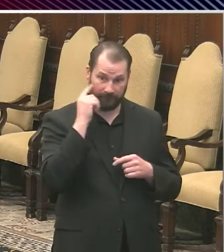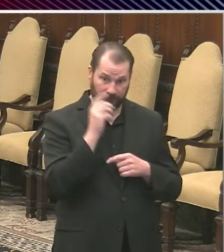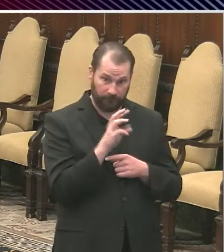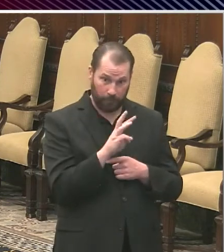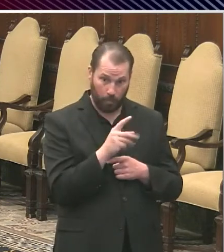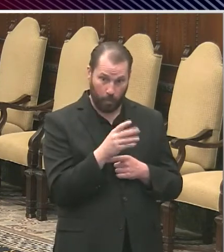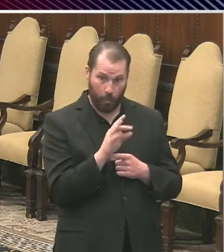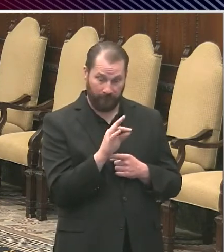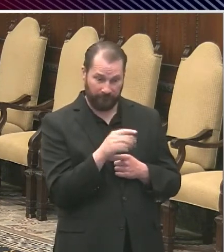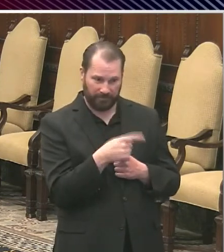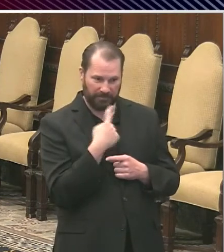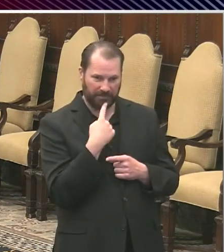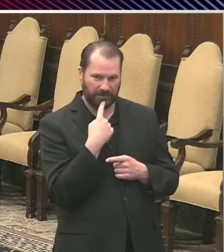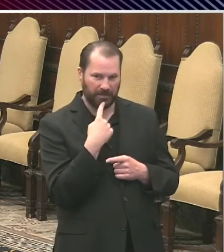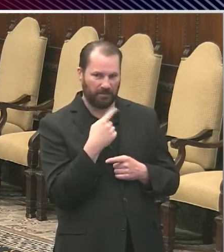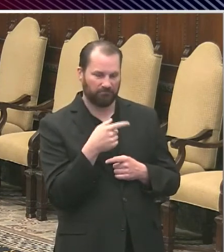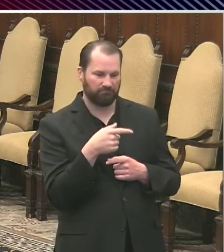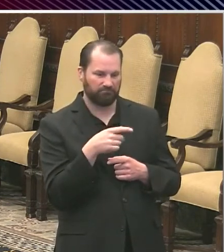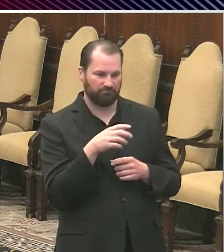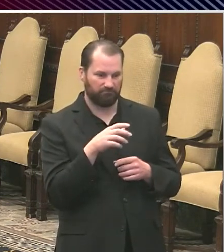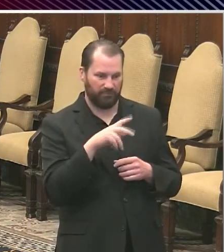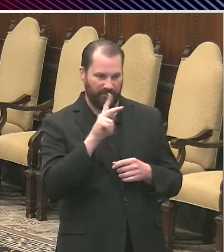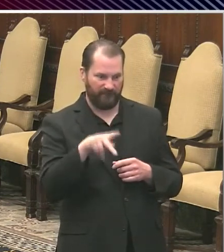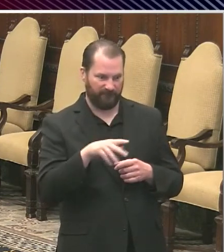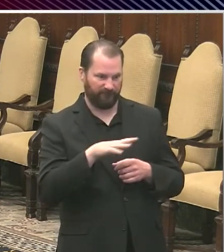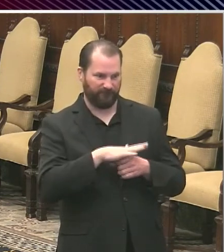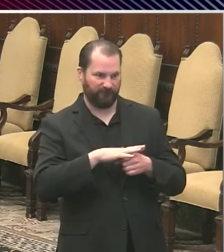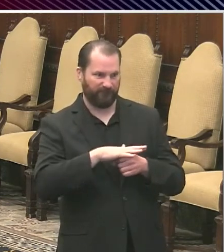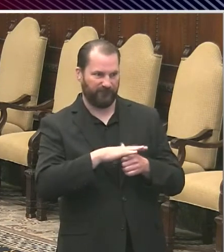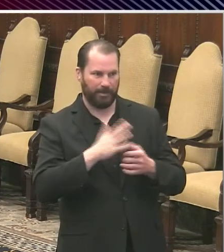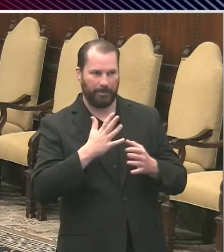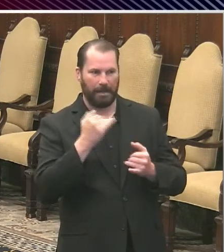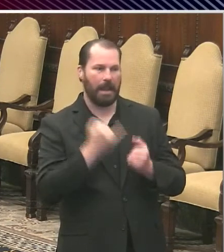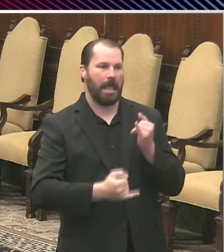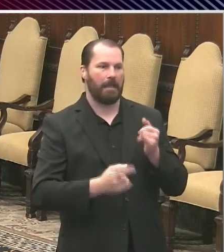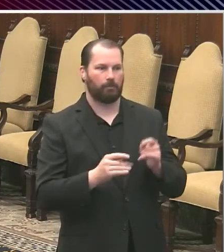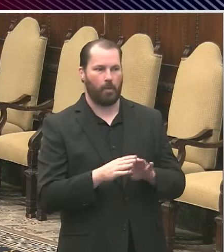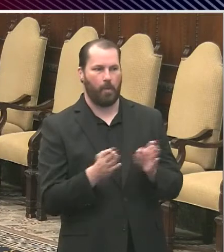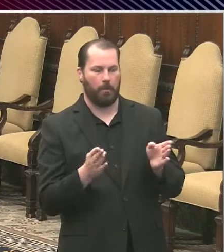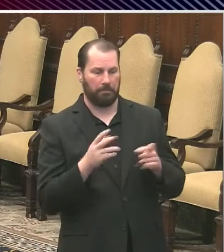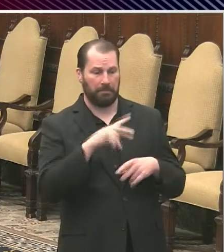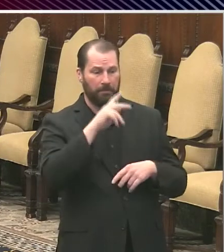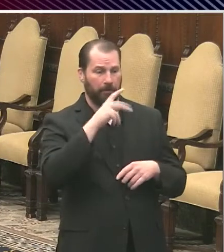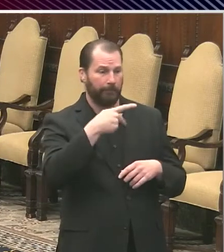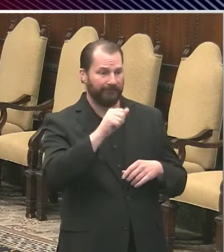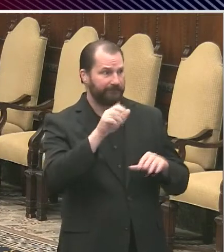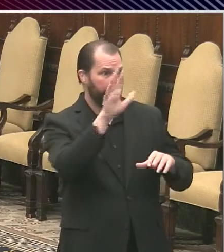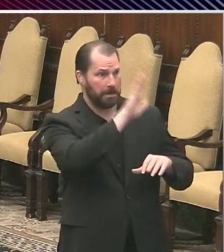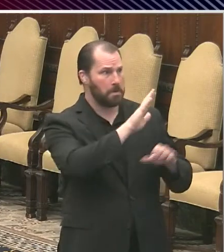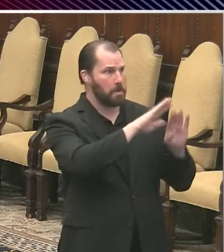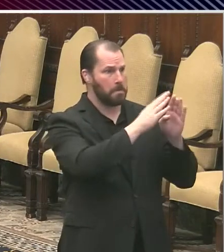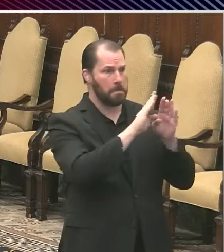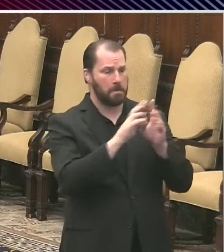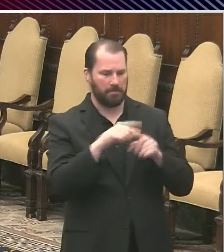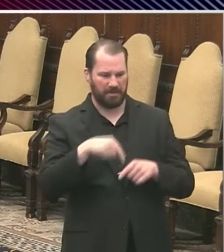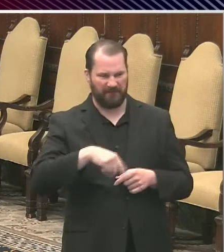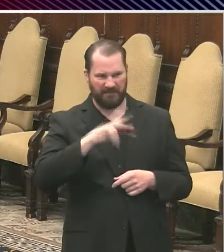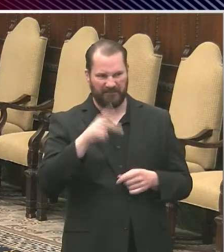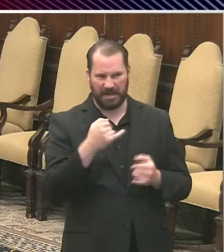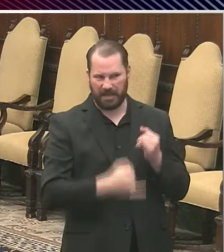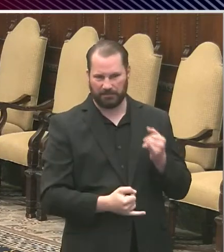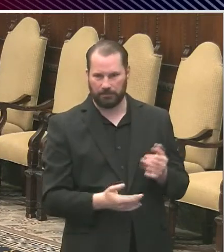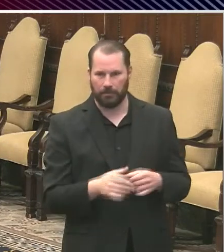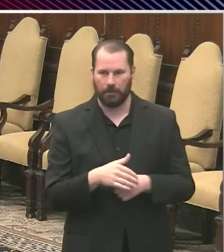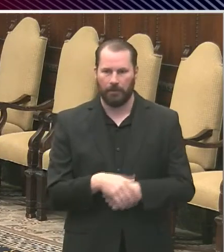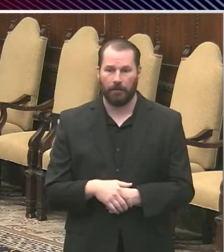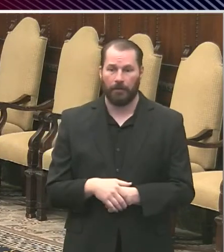up. I think it's pretty self-evident because of the density of our population. There